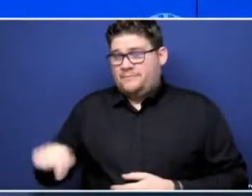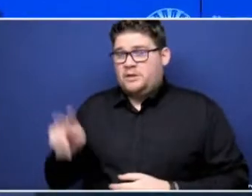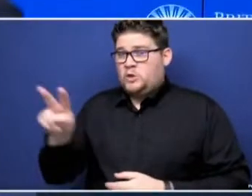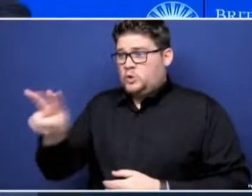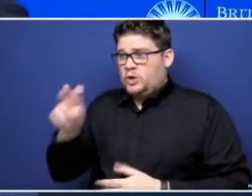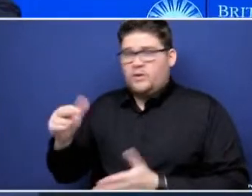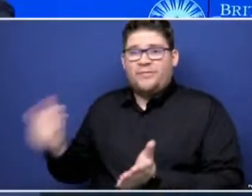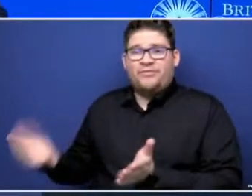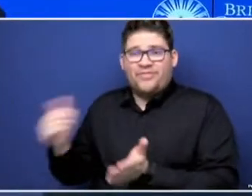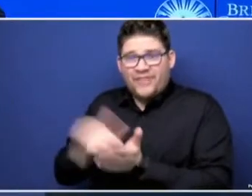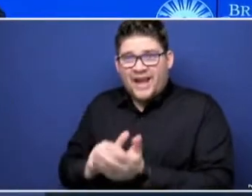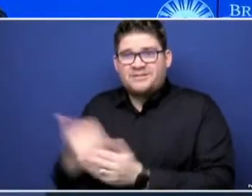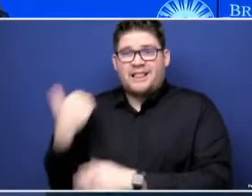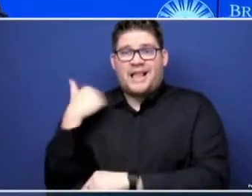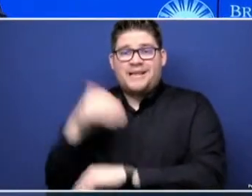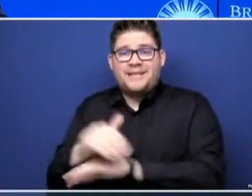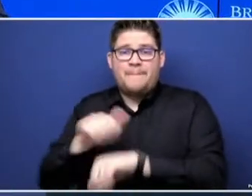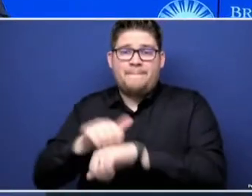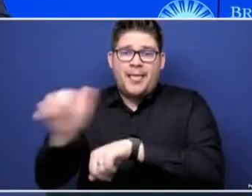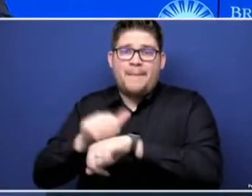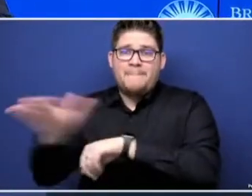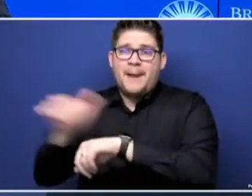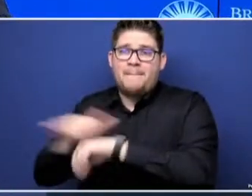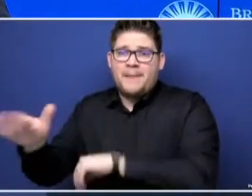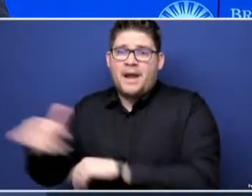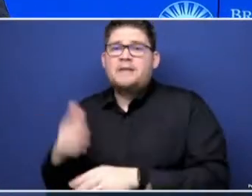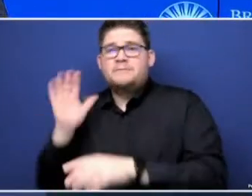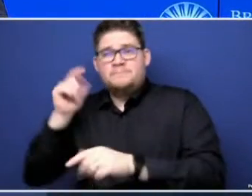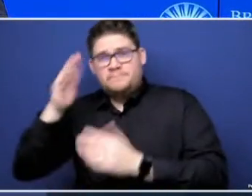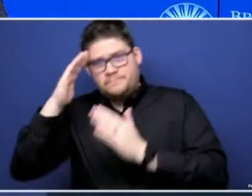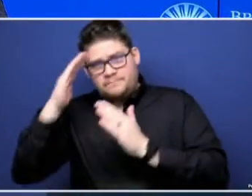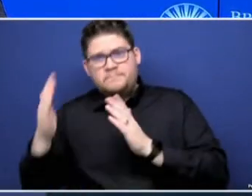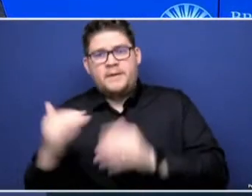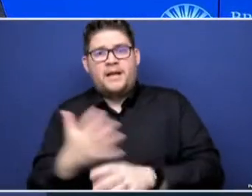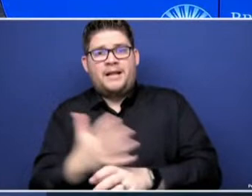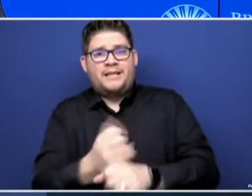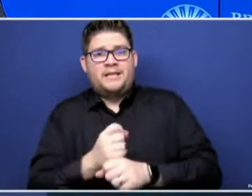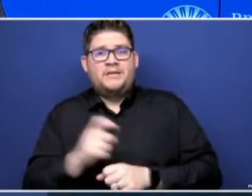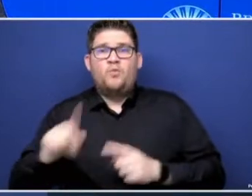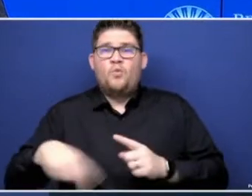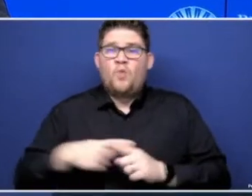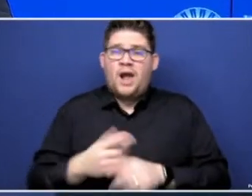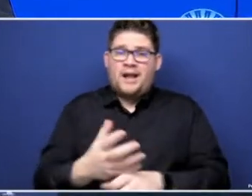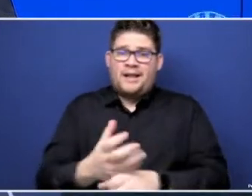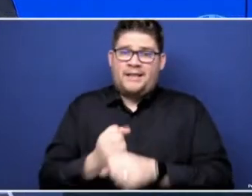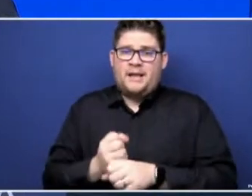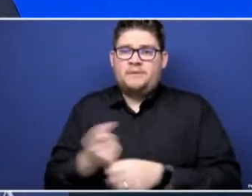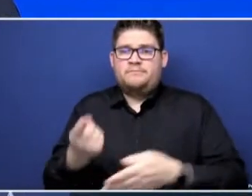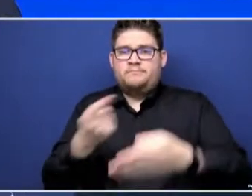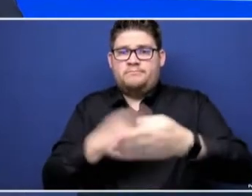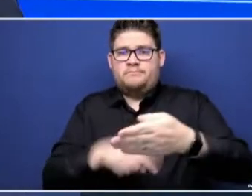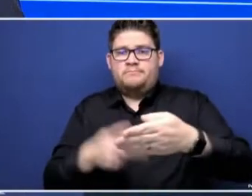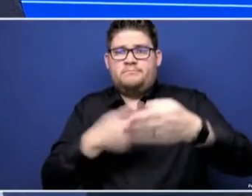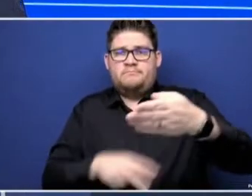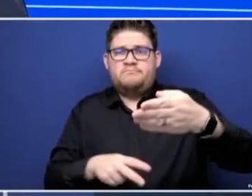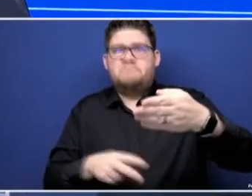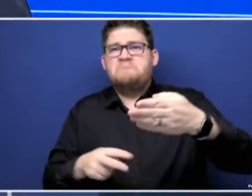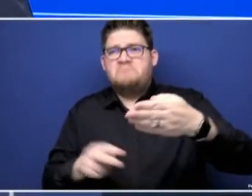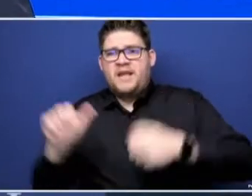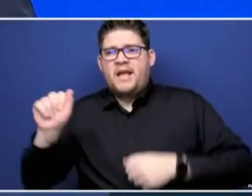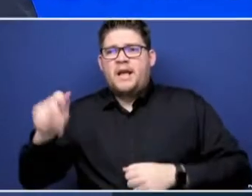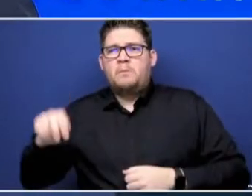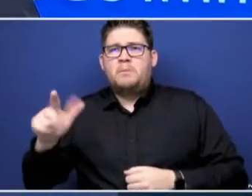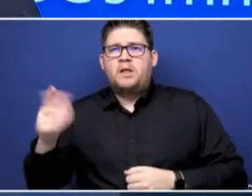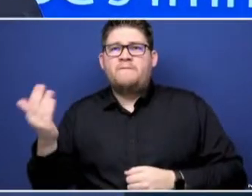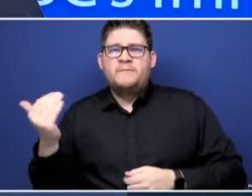come up with a legislation guaranteeing that workers get 3 hours of paid time off to get their vaccine. And advocates say this is